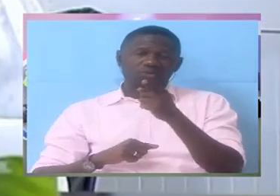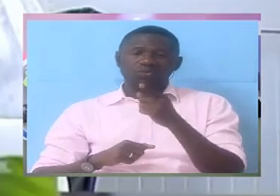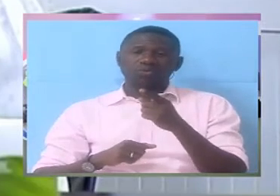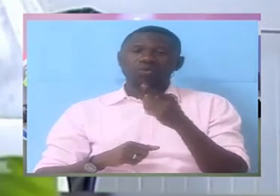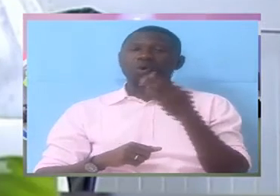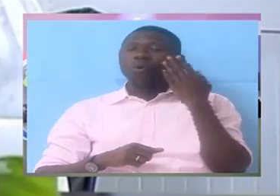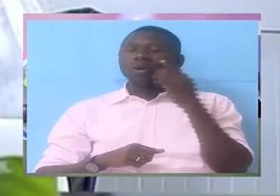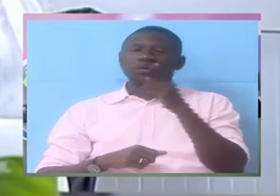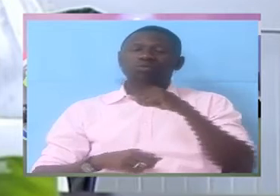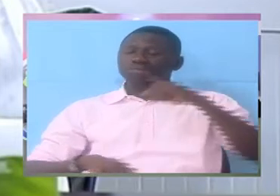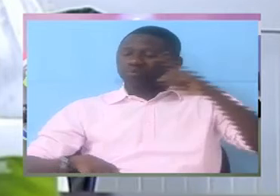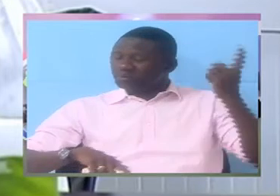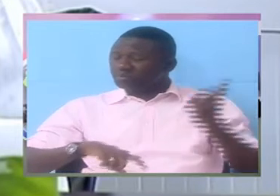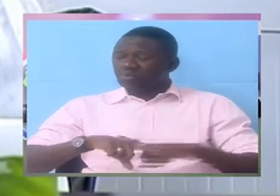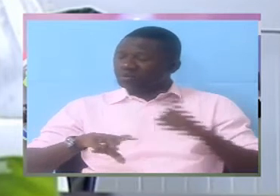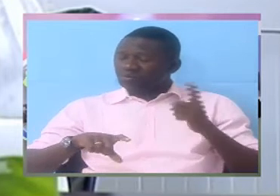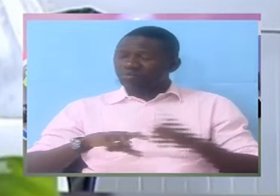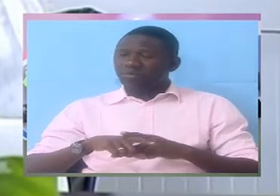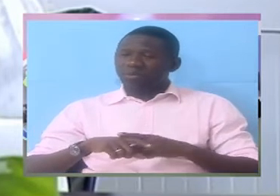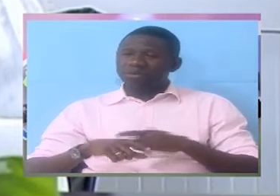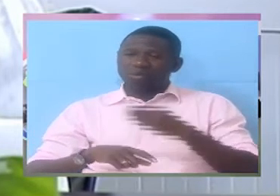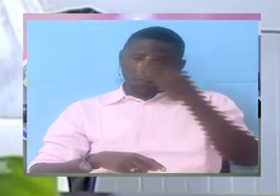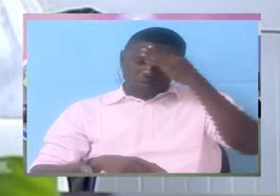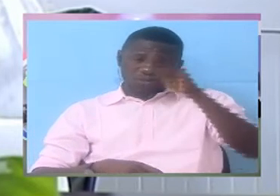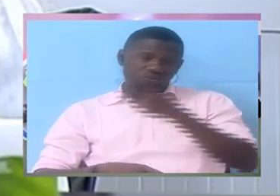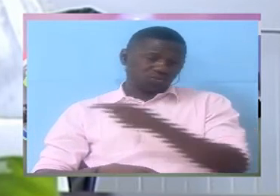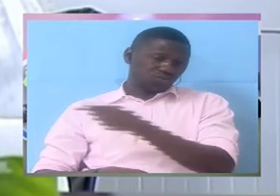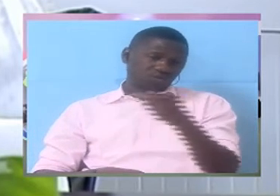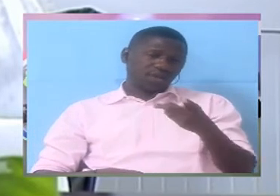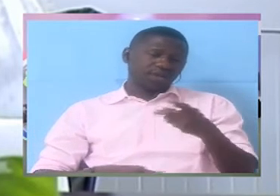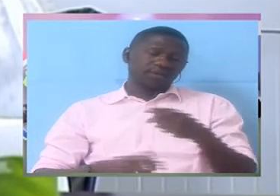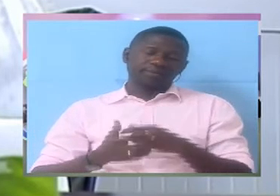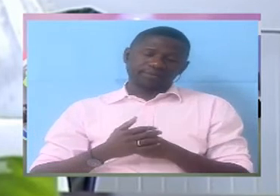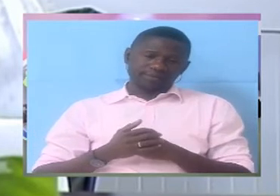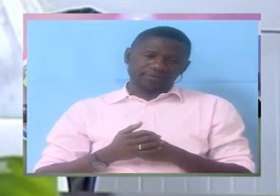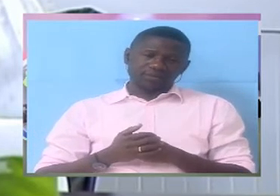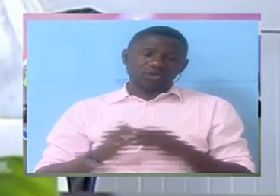did it? Nothing happened to you, correct?